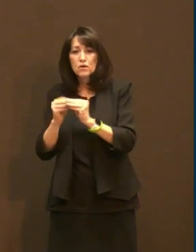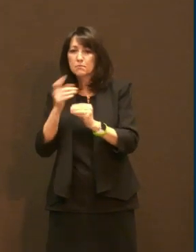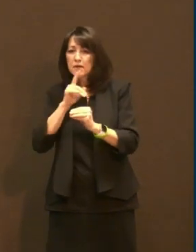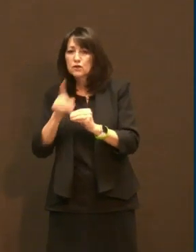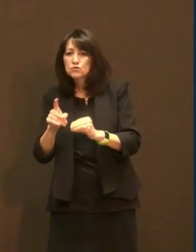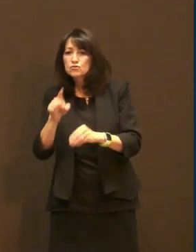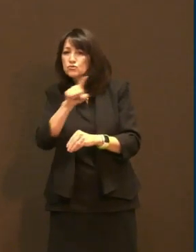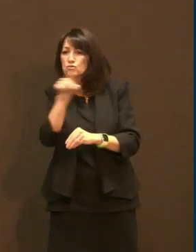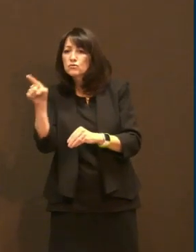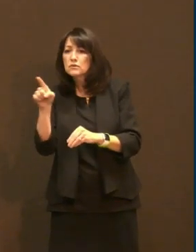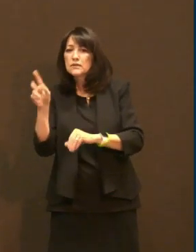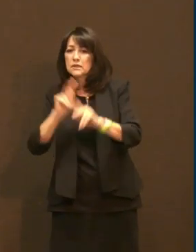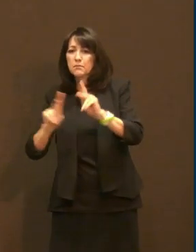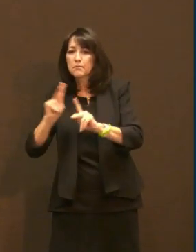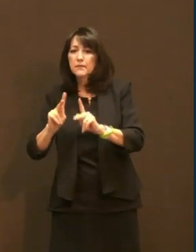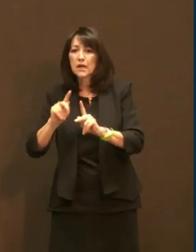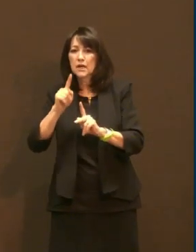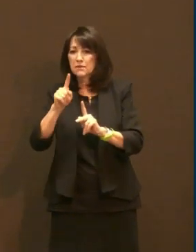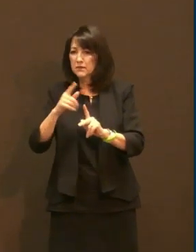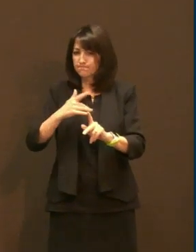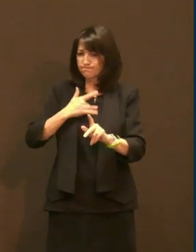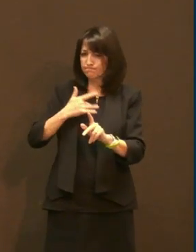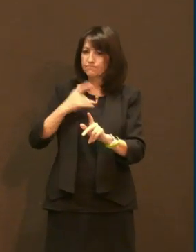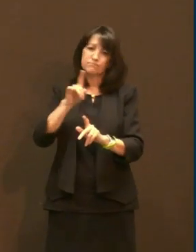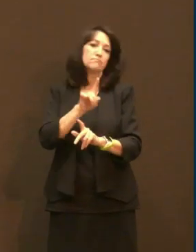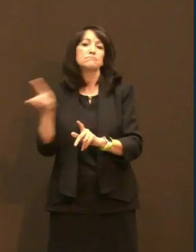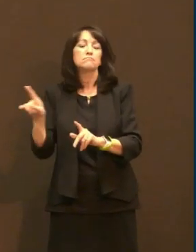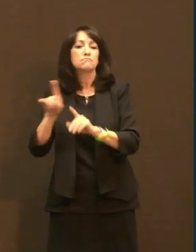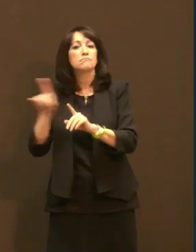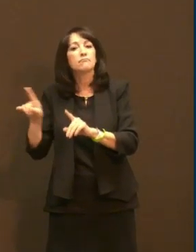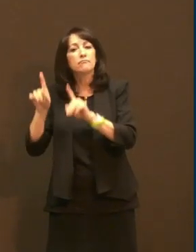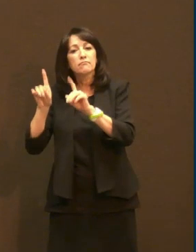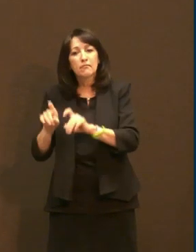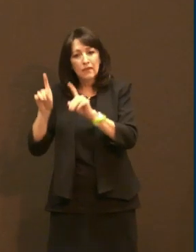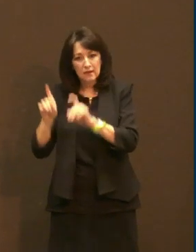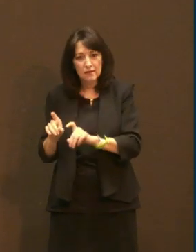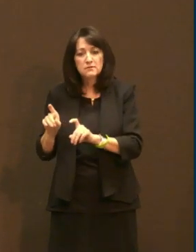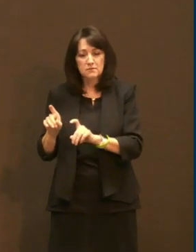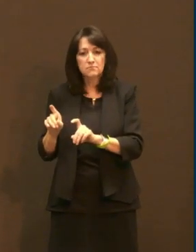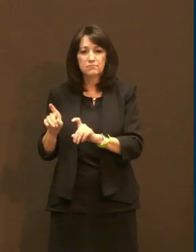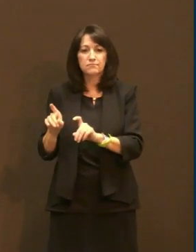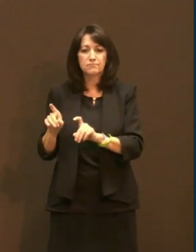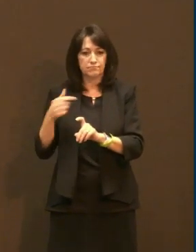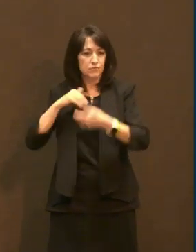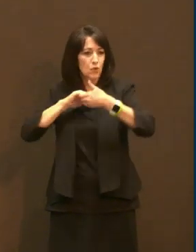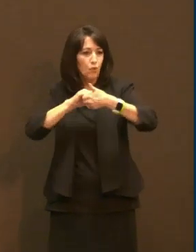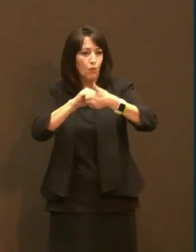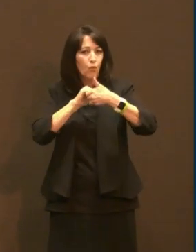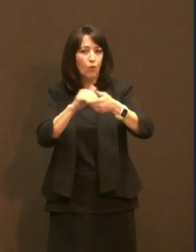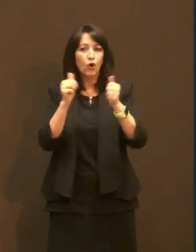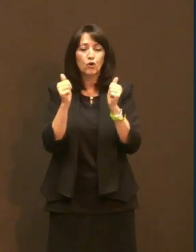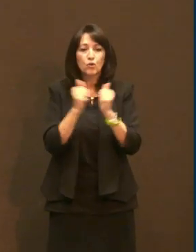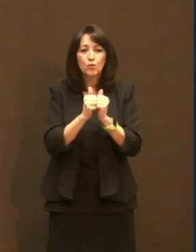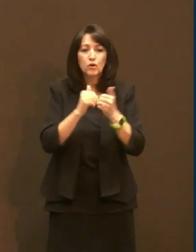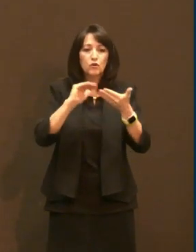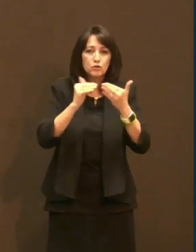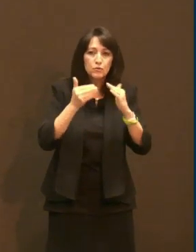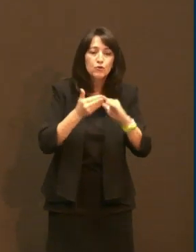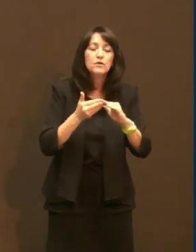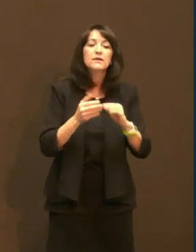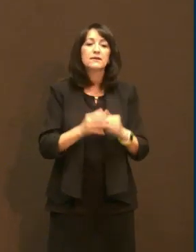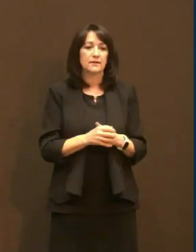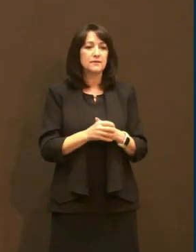that we're getting into every community, and to do the surveillance testing so that we have some